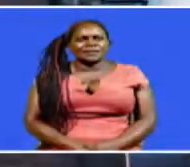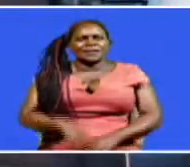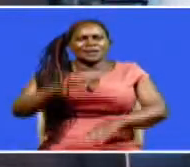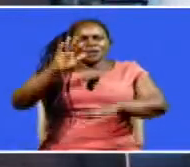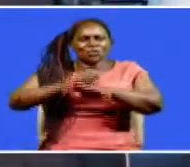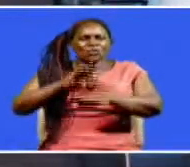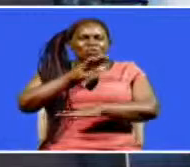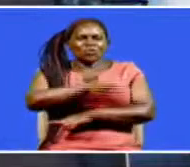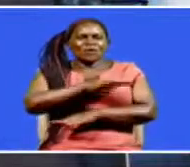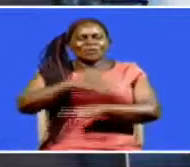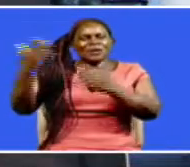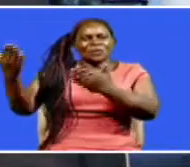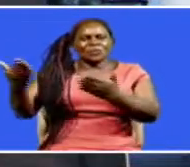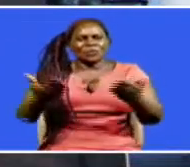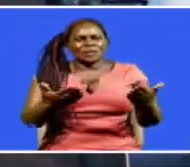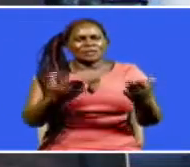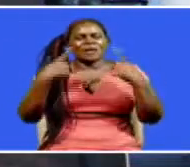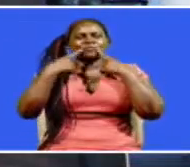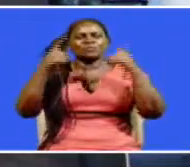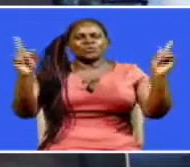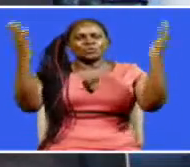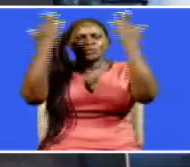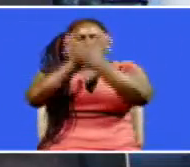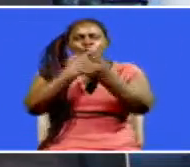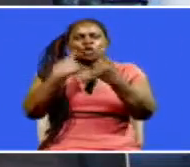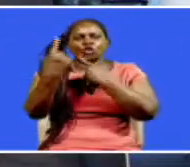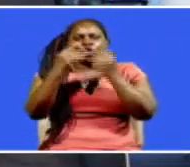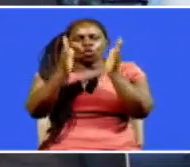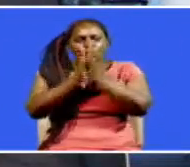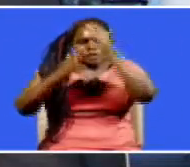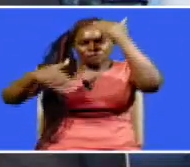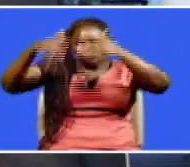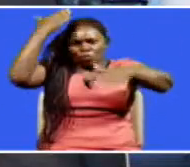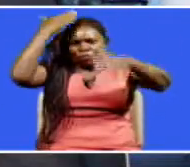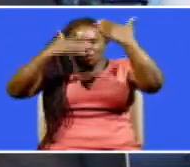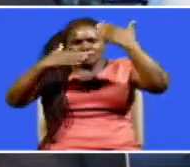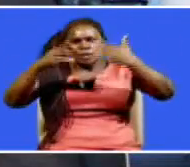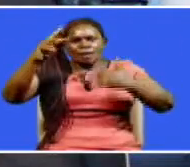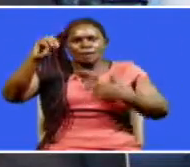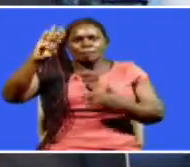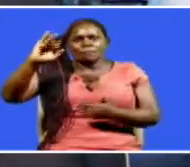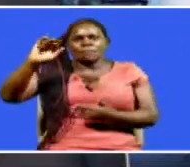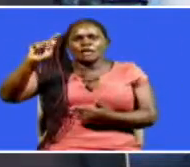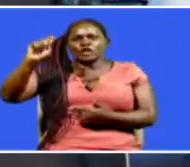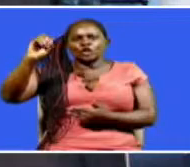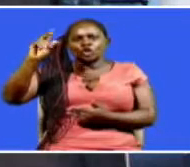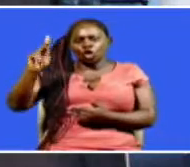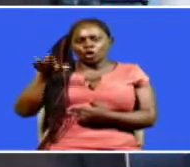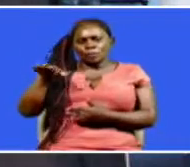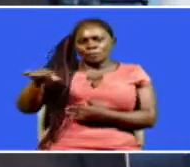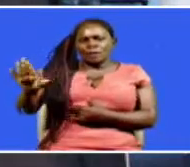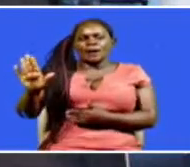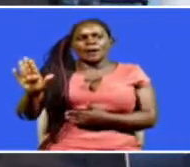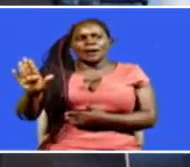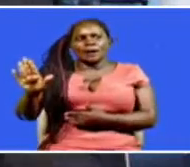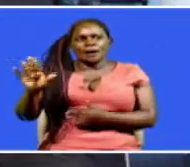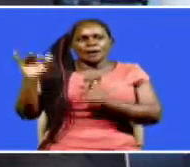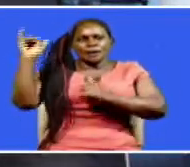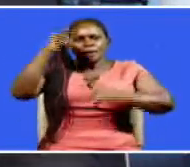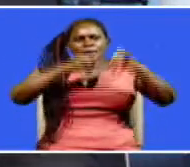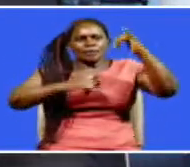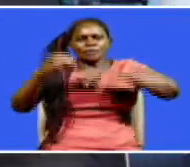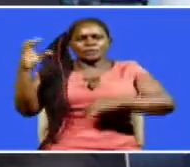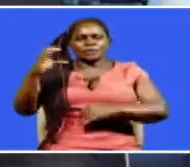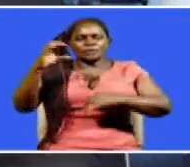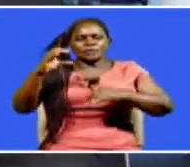Well, a very good evening and welcome to the broadcast. Tonight we speak to Professor Julius Bitok. He is the Immigration and